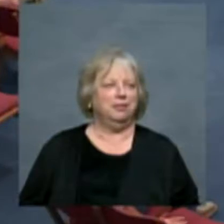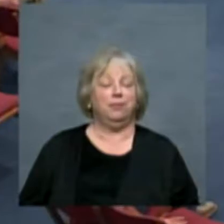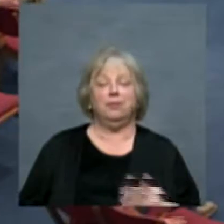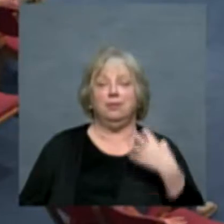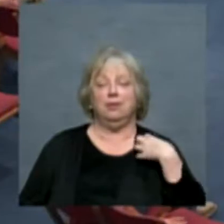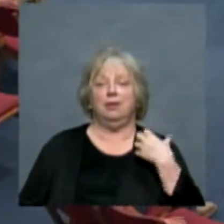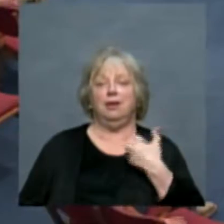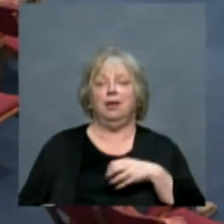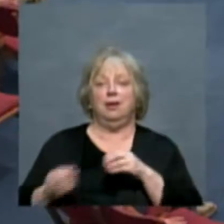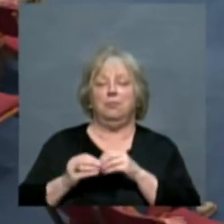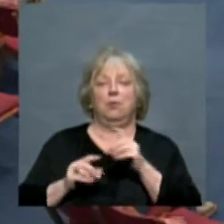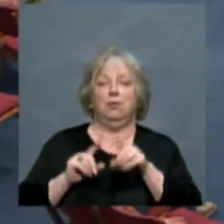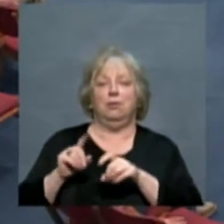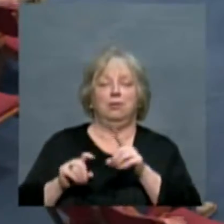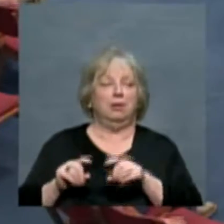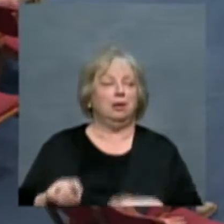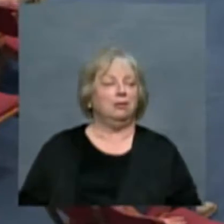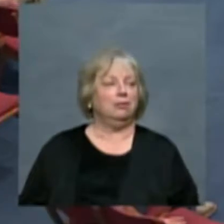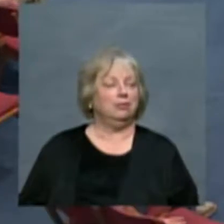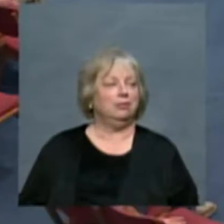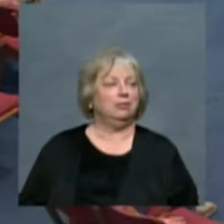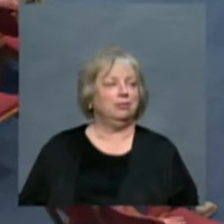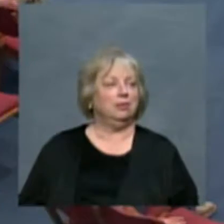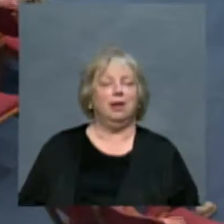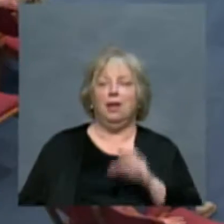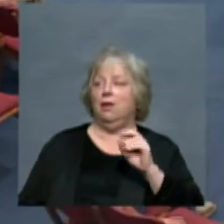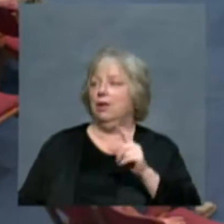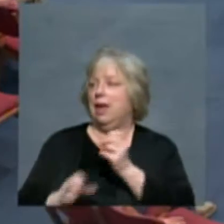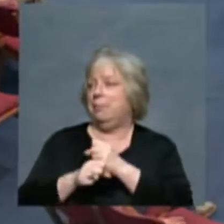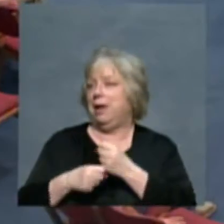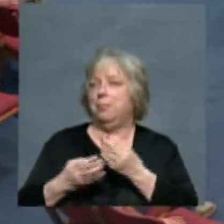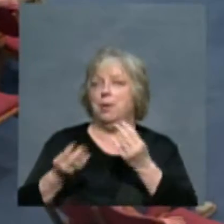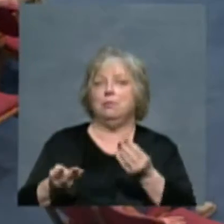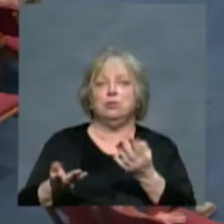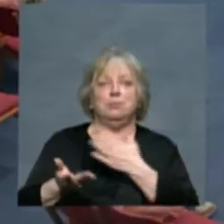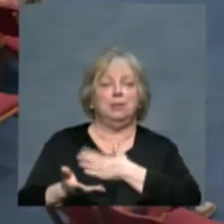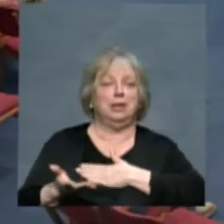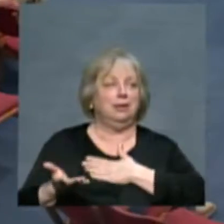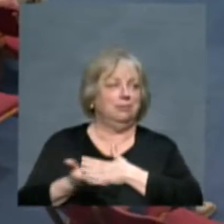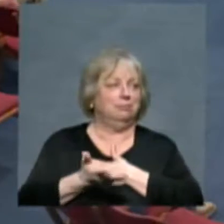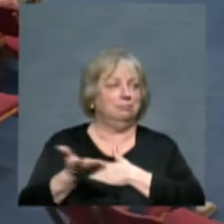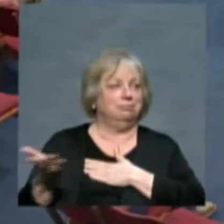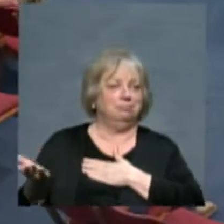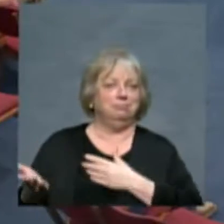Are there any other questions? Okay, let's make a motion, please.